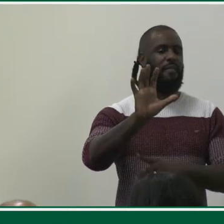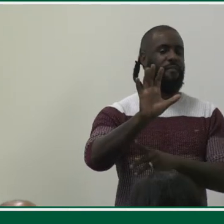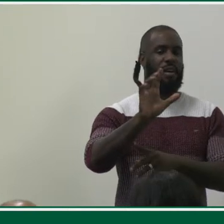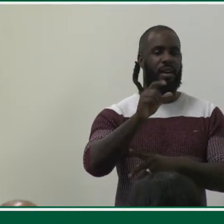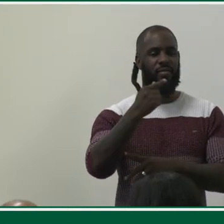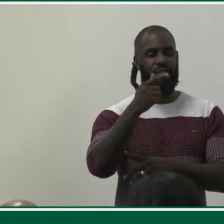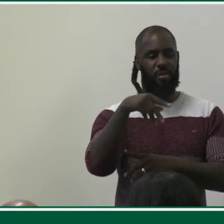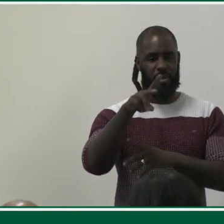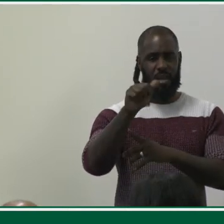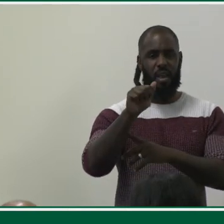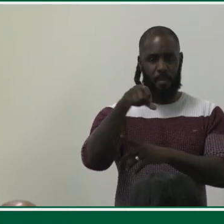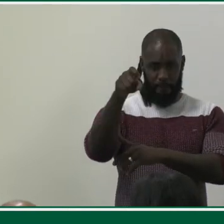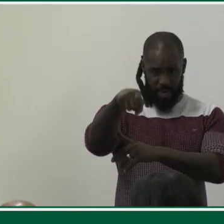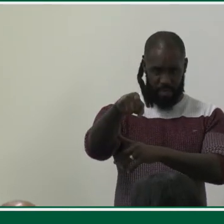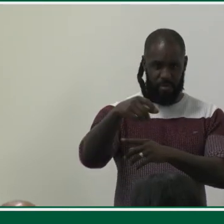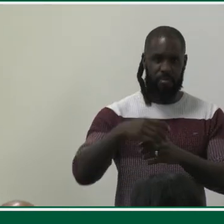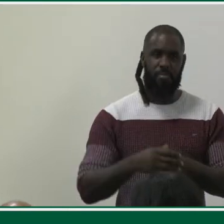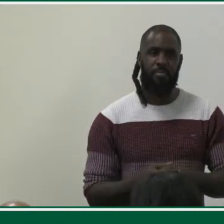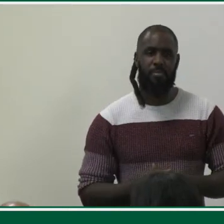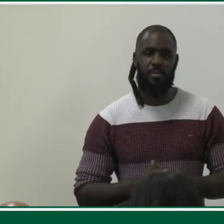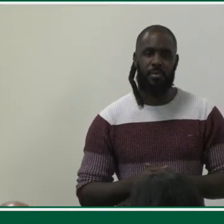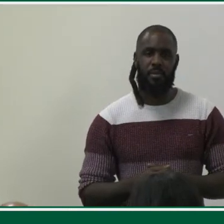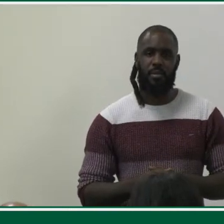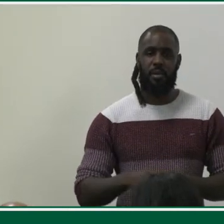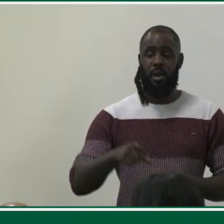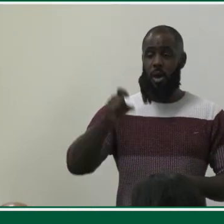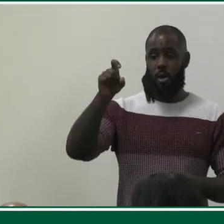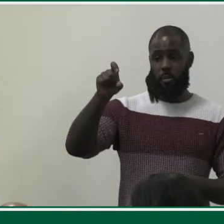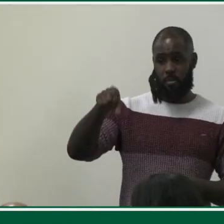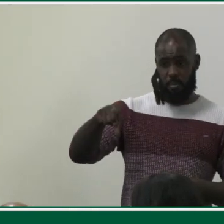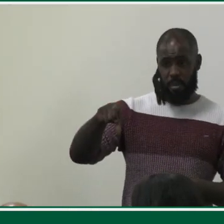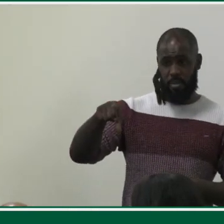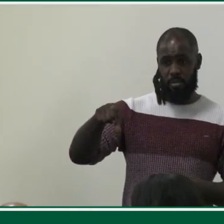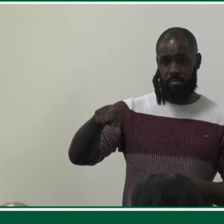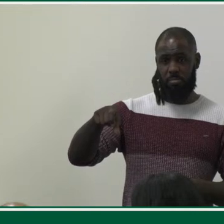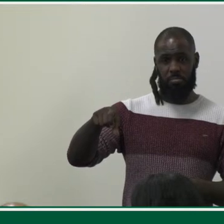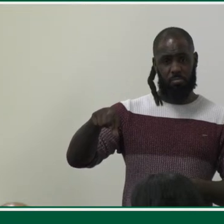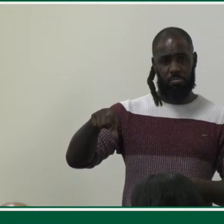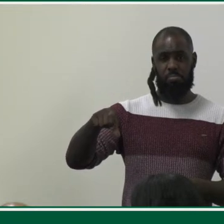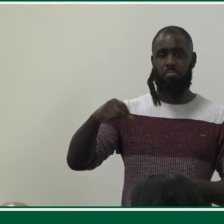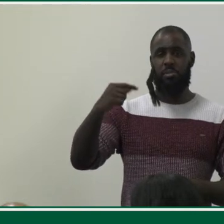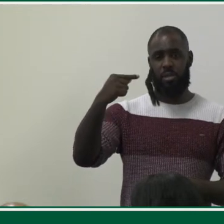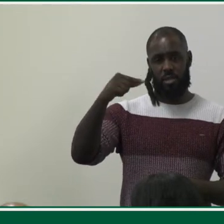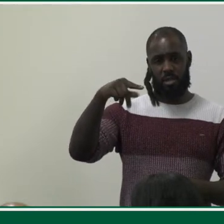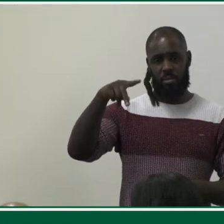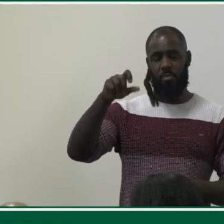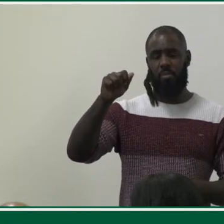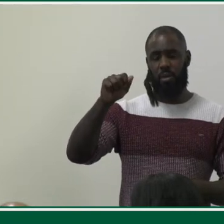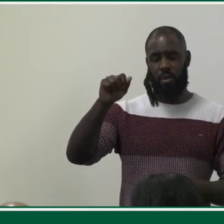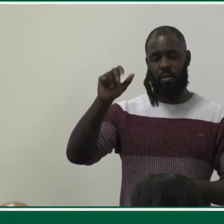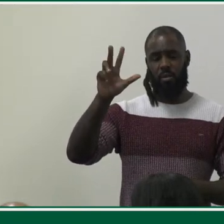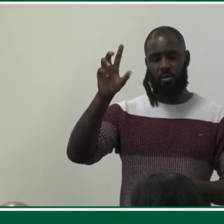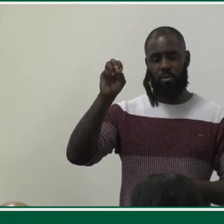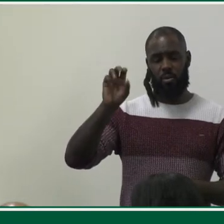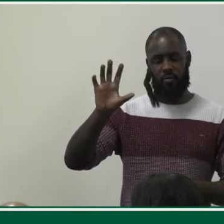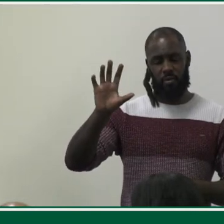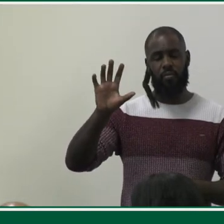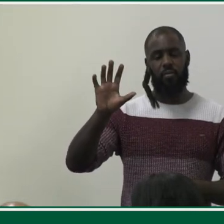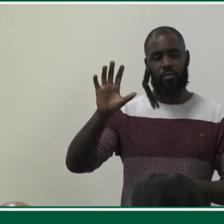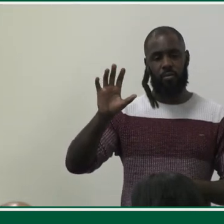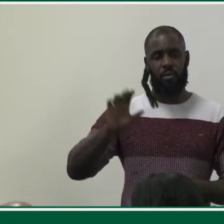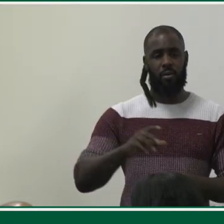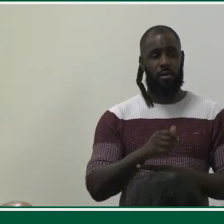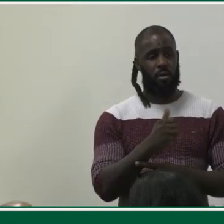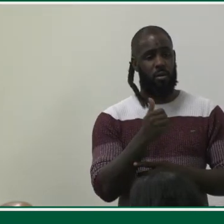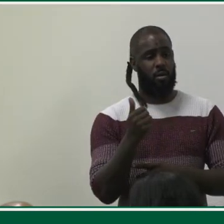3.5, and they must have a GPA of 3.5. One of the things that they are going, they will have to do is